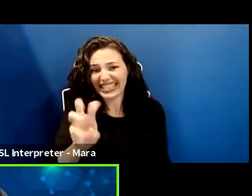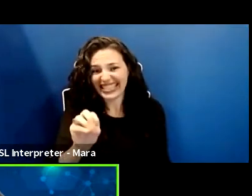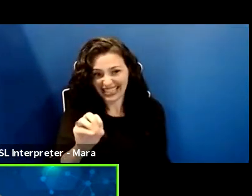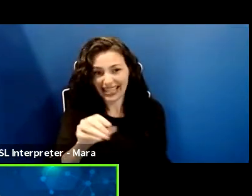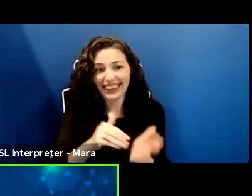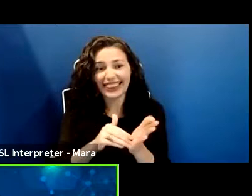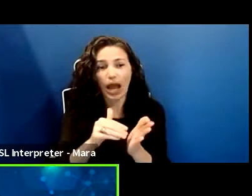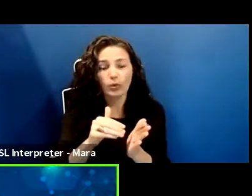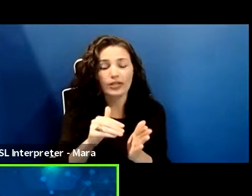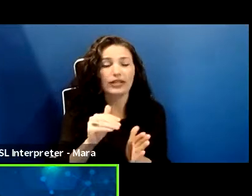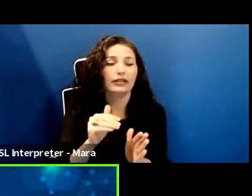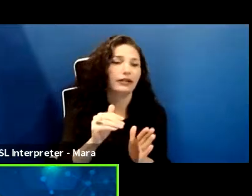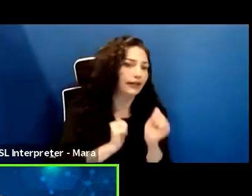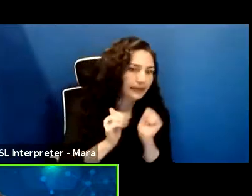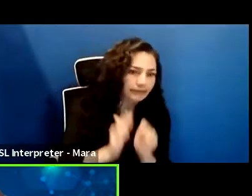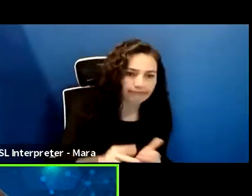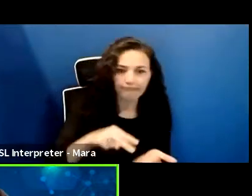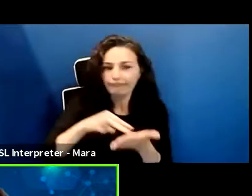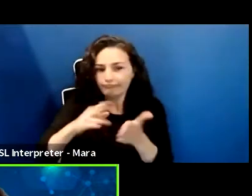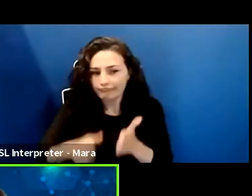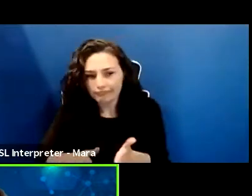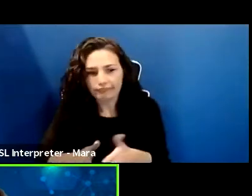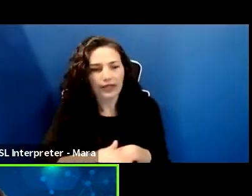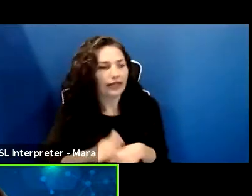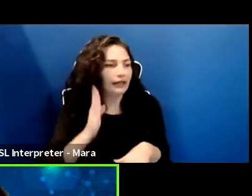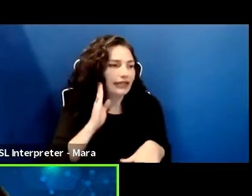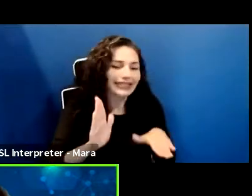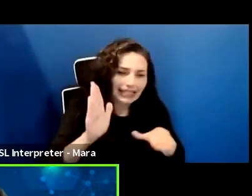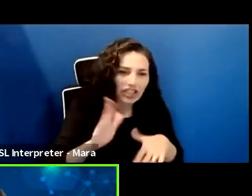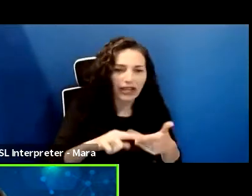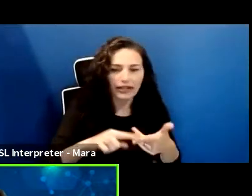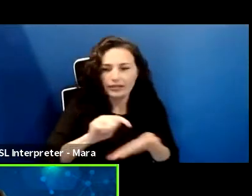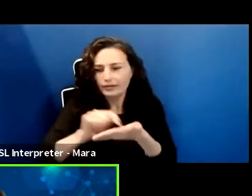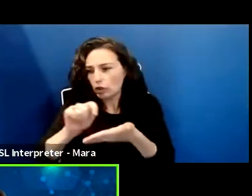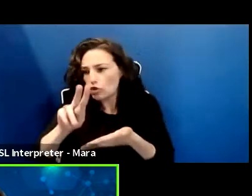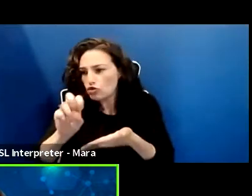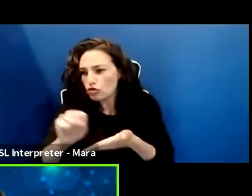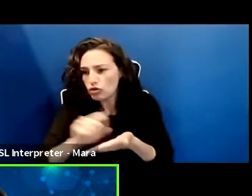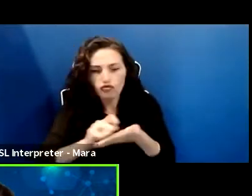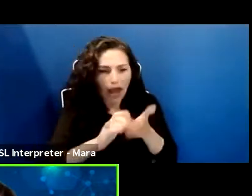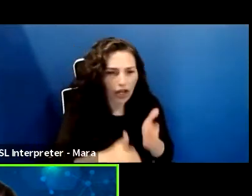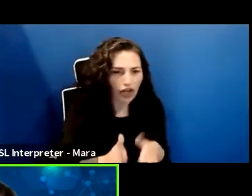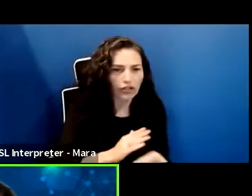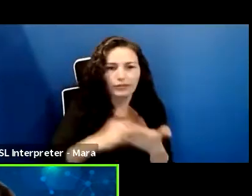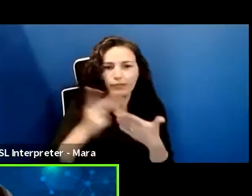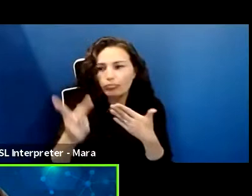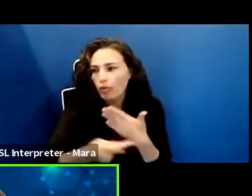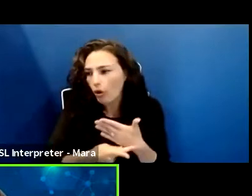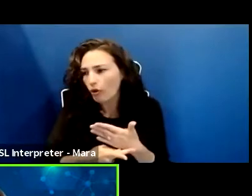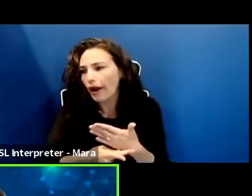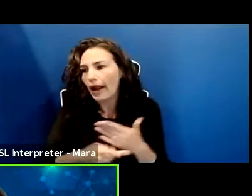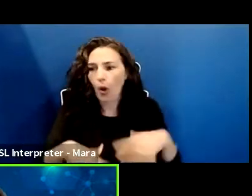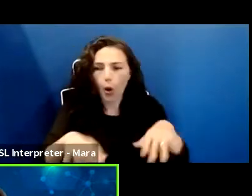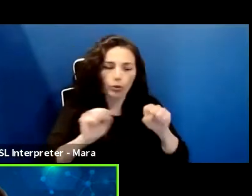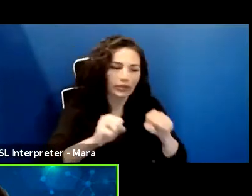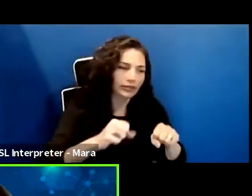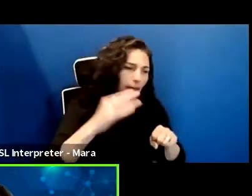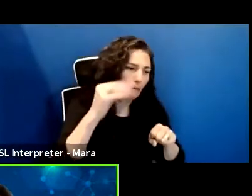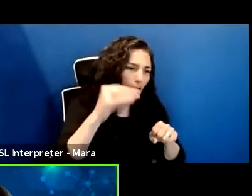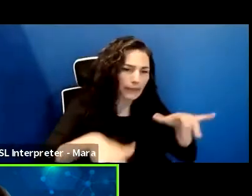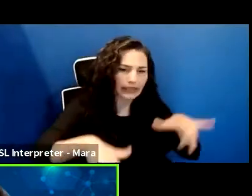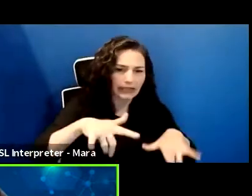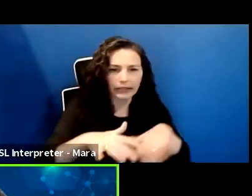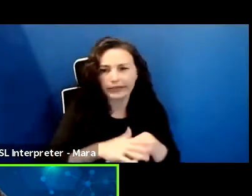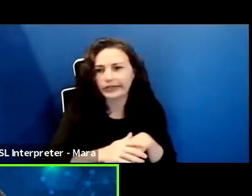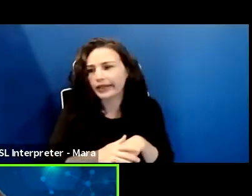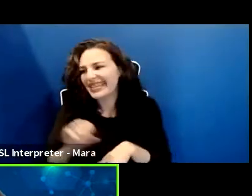broadcasters, announcers, dancers, DJs, news writers, program hosts, puppeteers, recording artists, stunt performers,